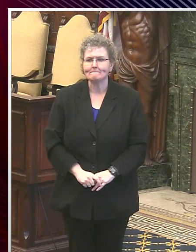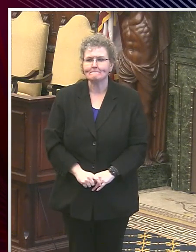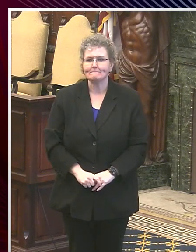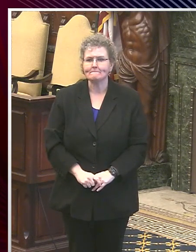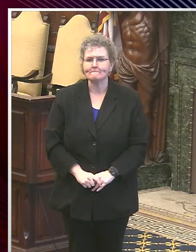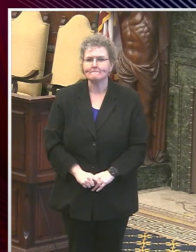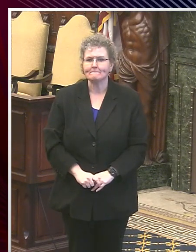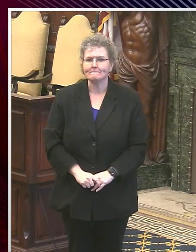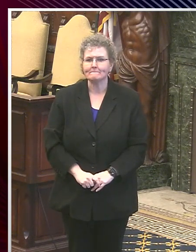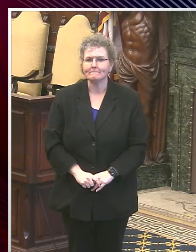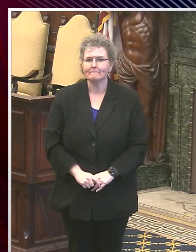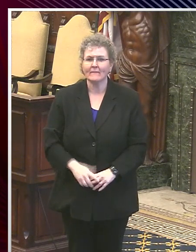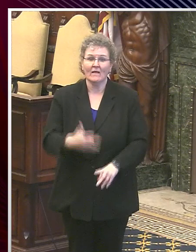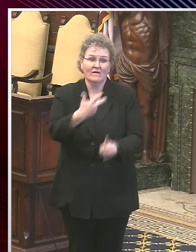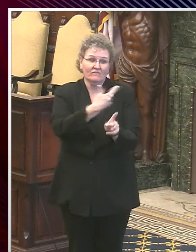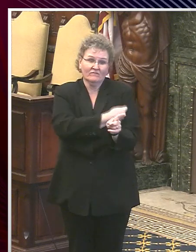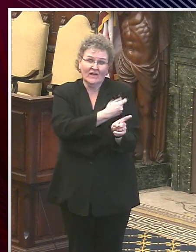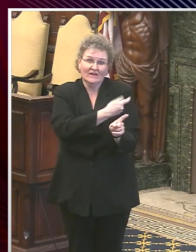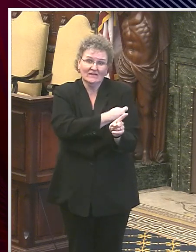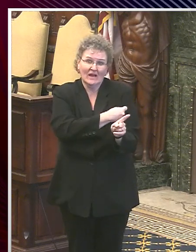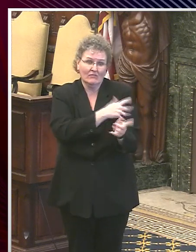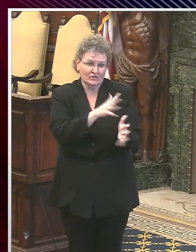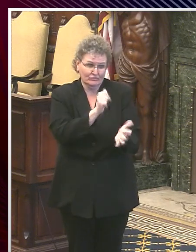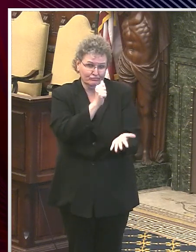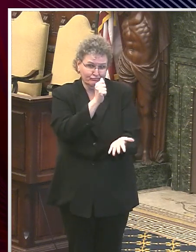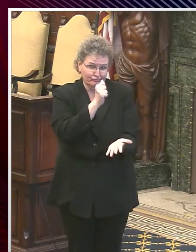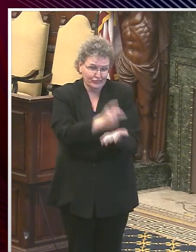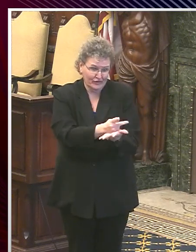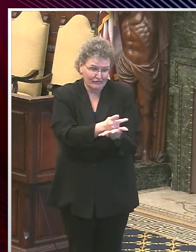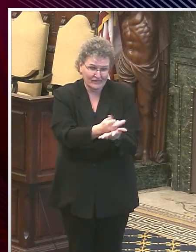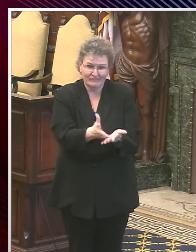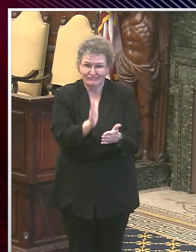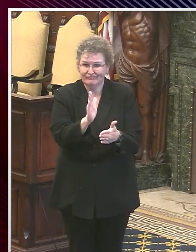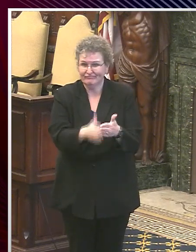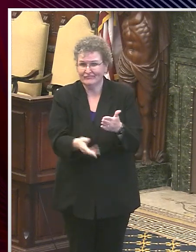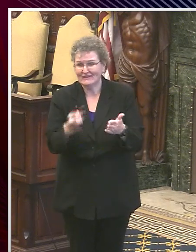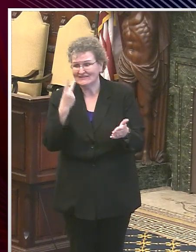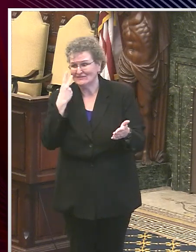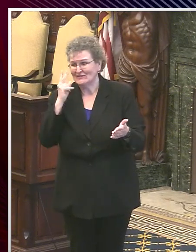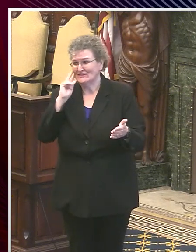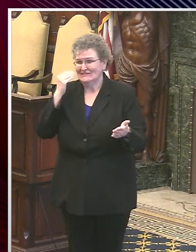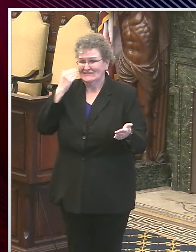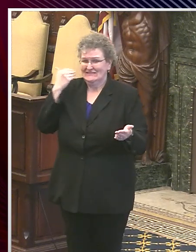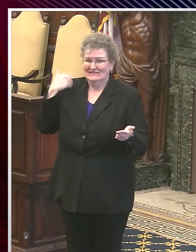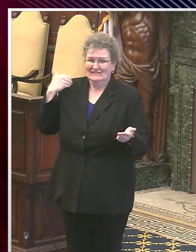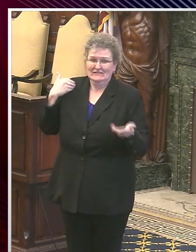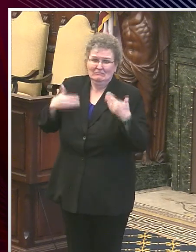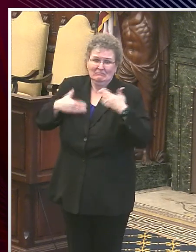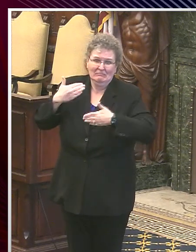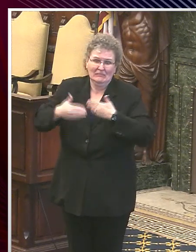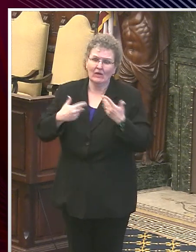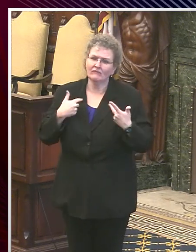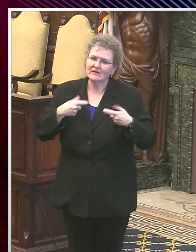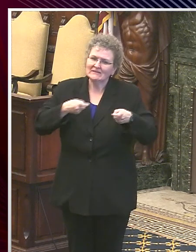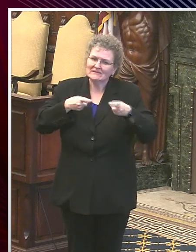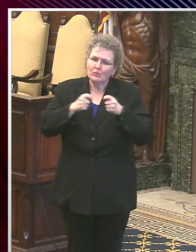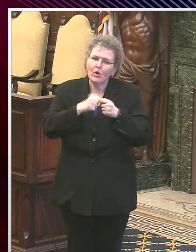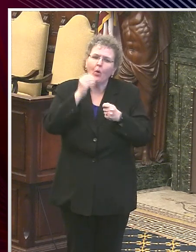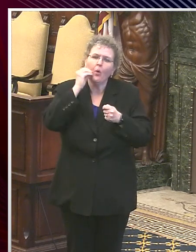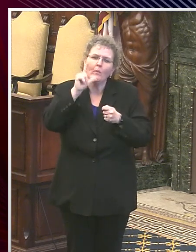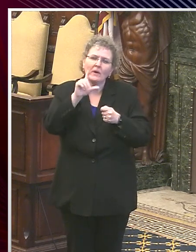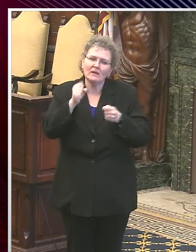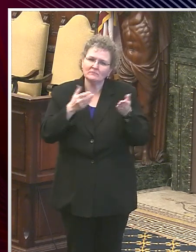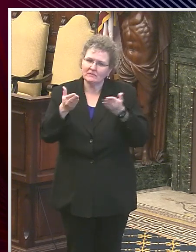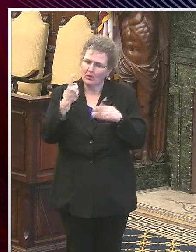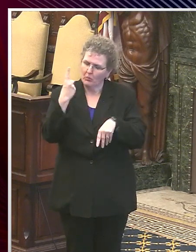the vaccine was just approved over the weekend, and we just put our allocation in today. We deal with the Office of Homeless Services all the time. They're part of my